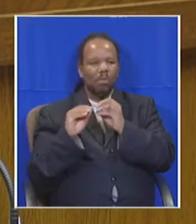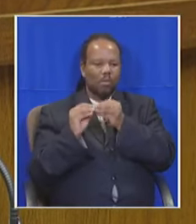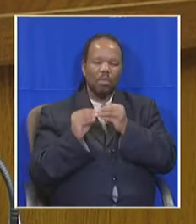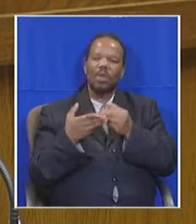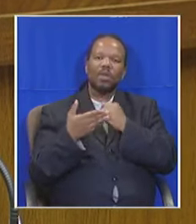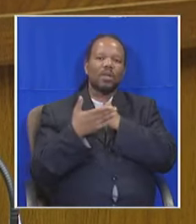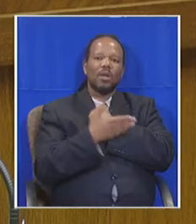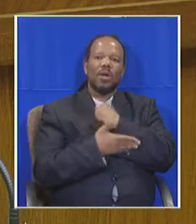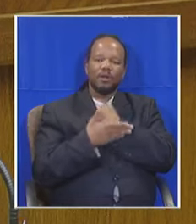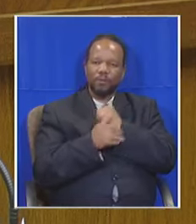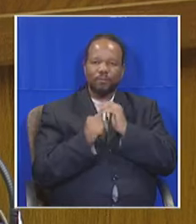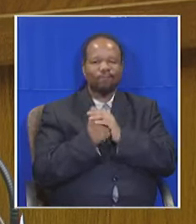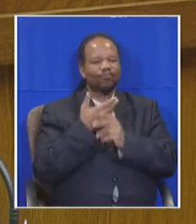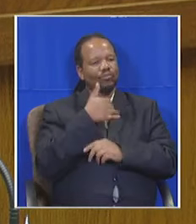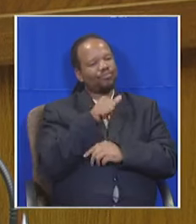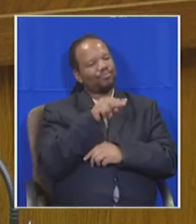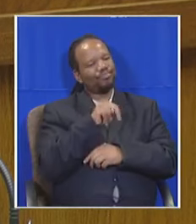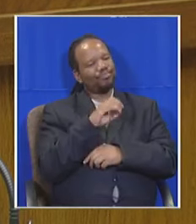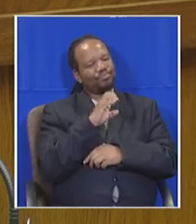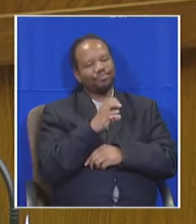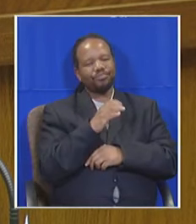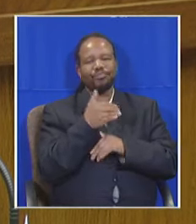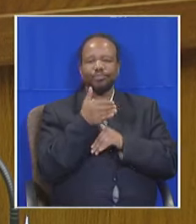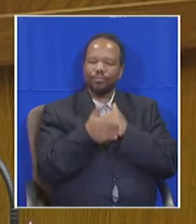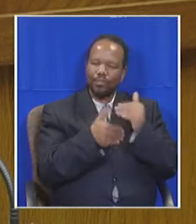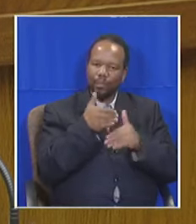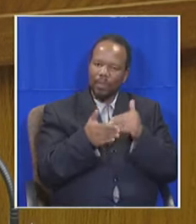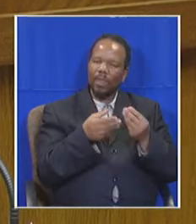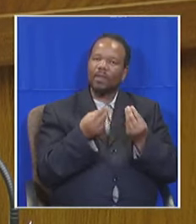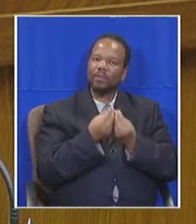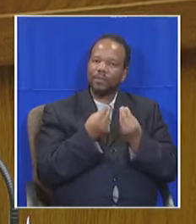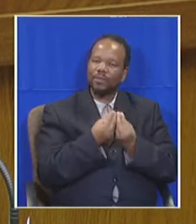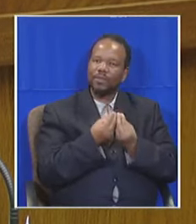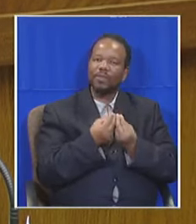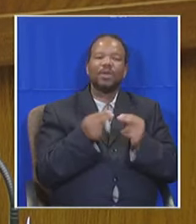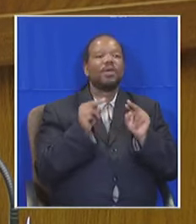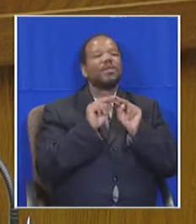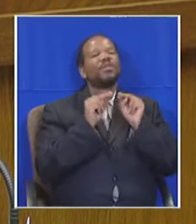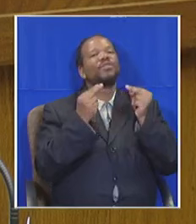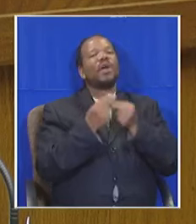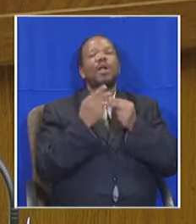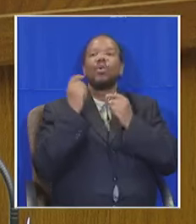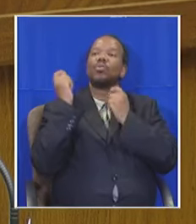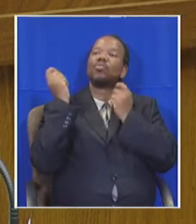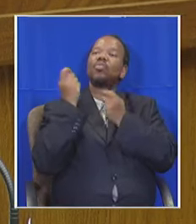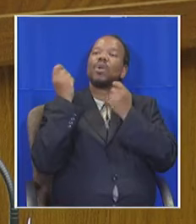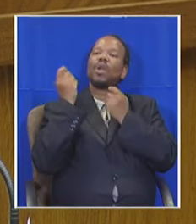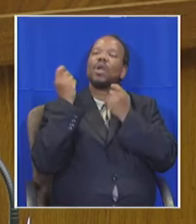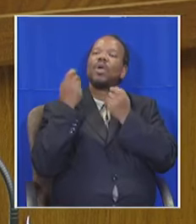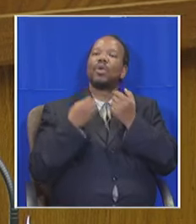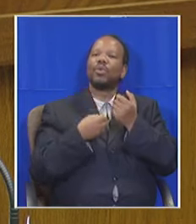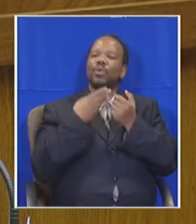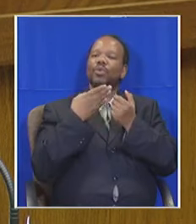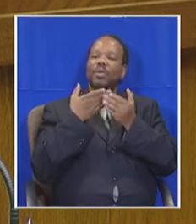an ANC government is making progress in the NARISEC program, that is the National Rural Youth Service Corp program, which